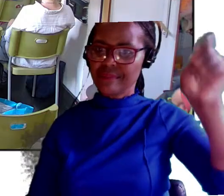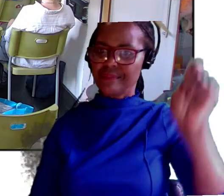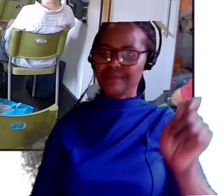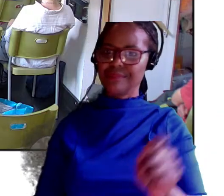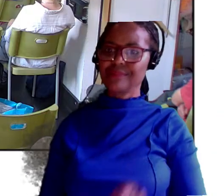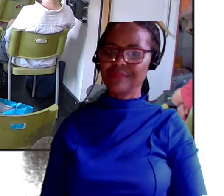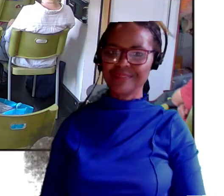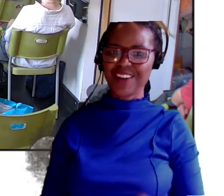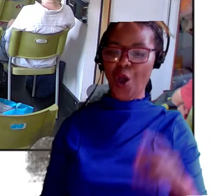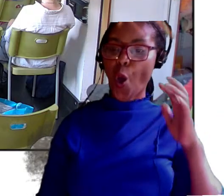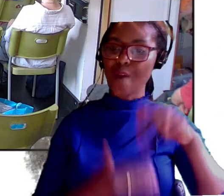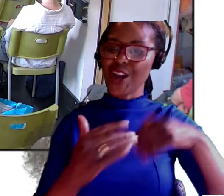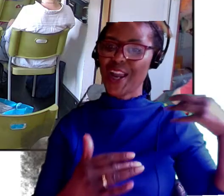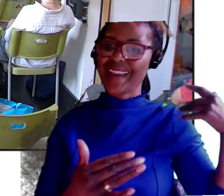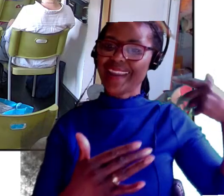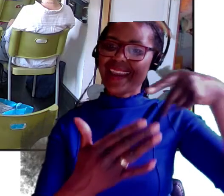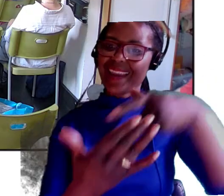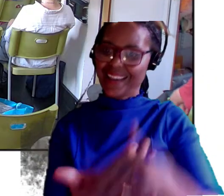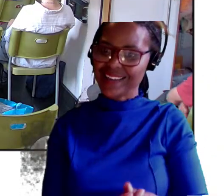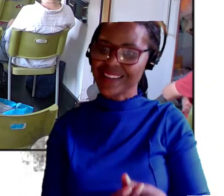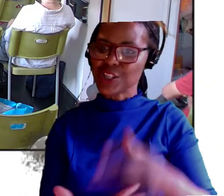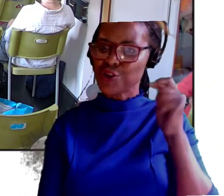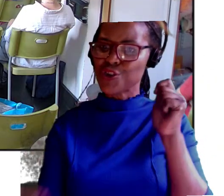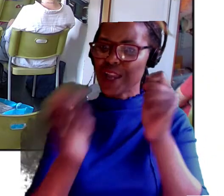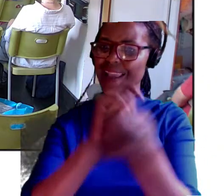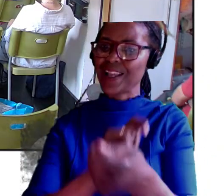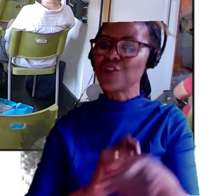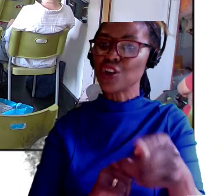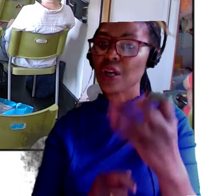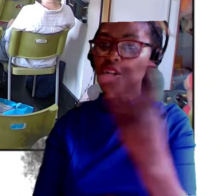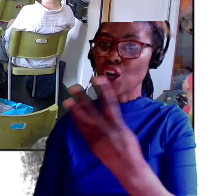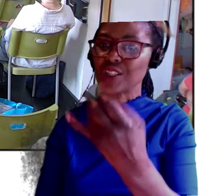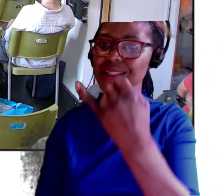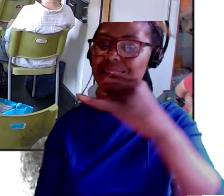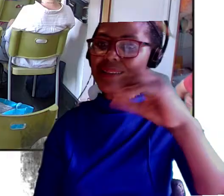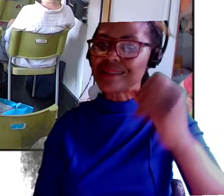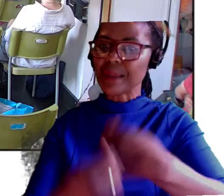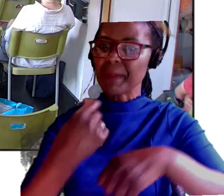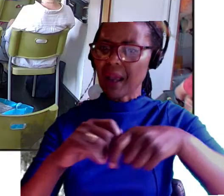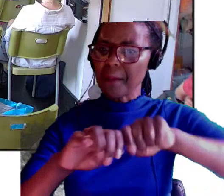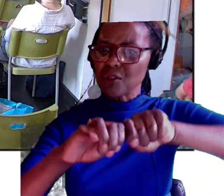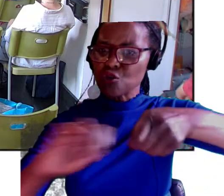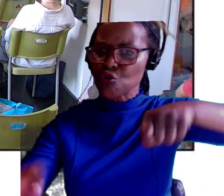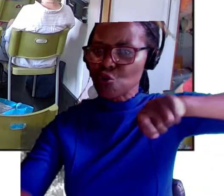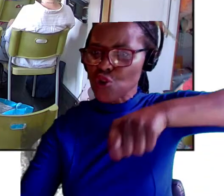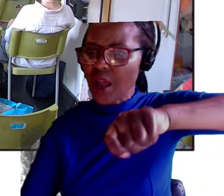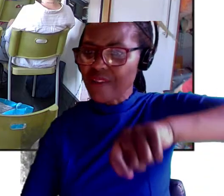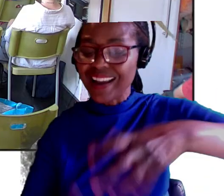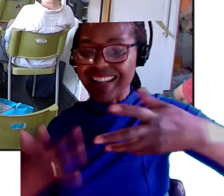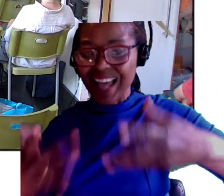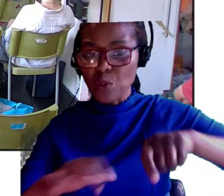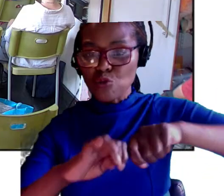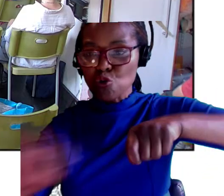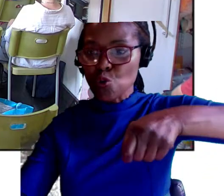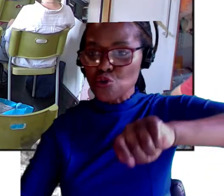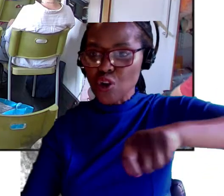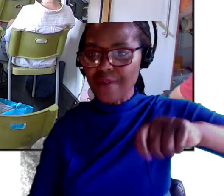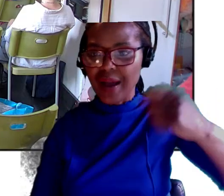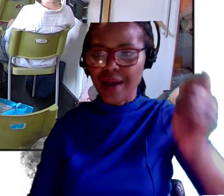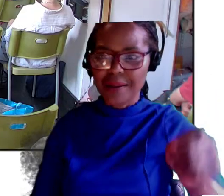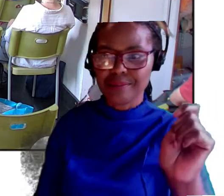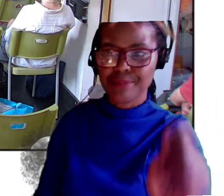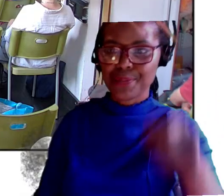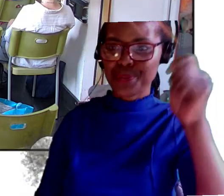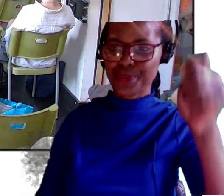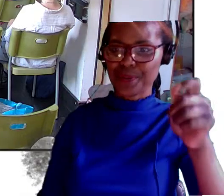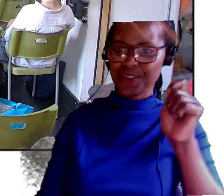from literally being a screwdriver back in the 1960s to now being basically something that will just move your story along in whatever way you want.